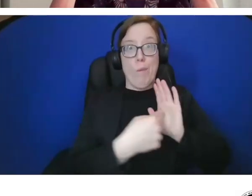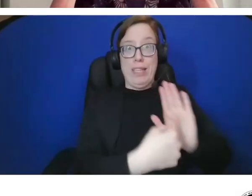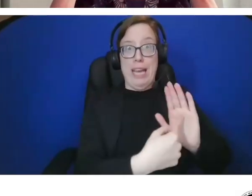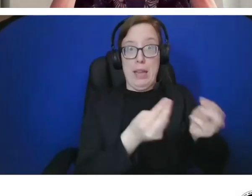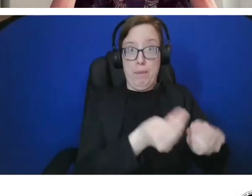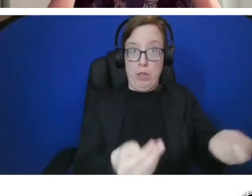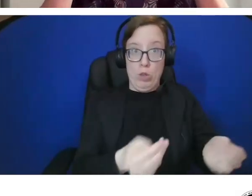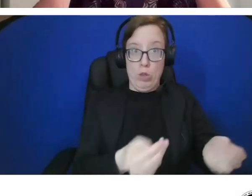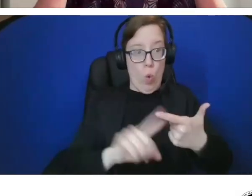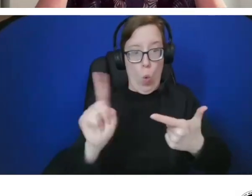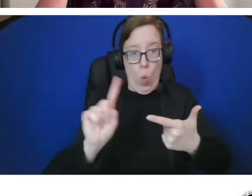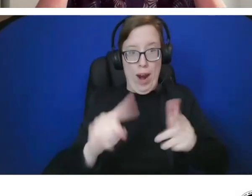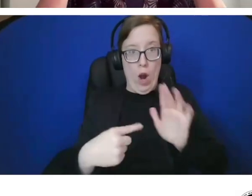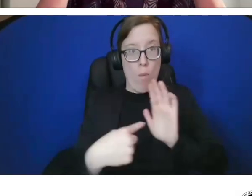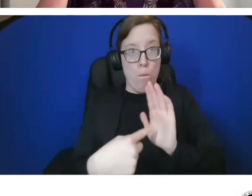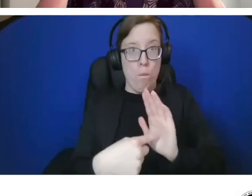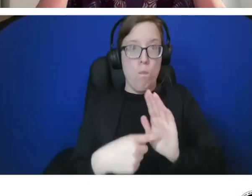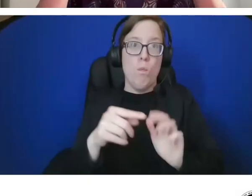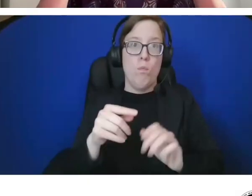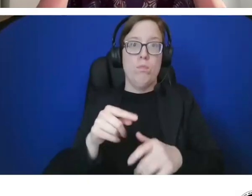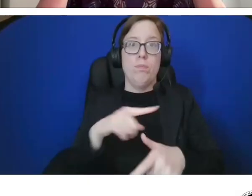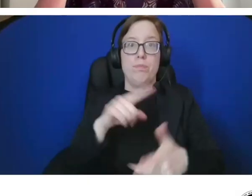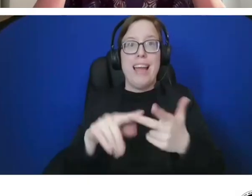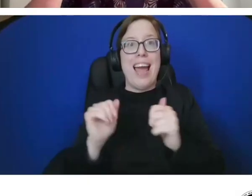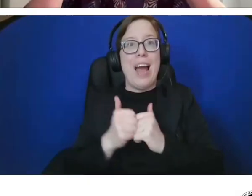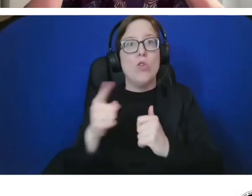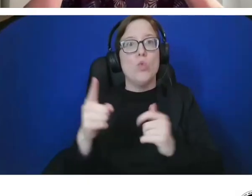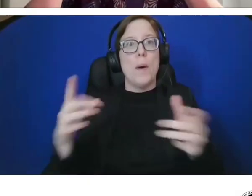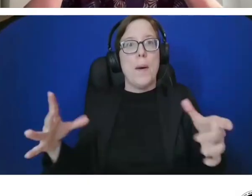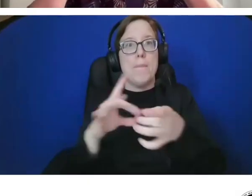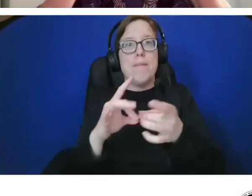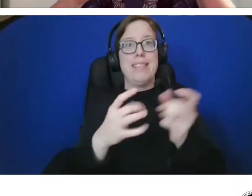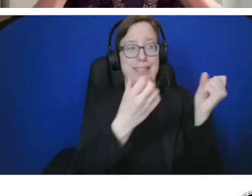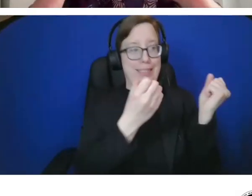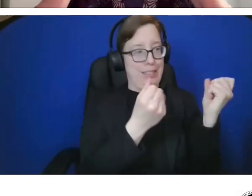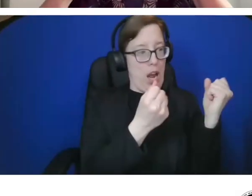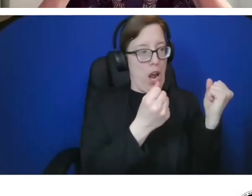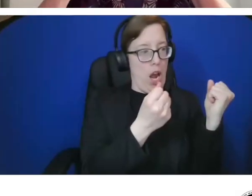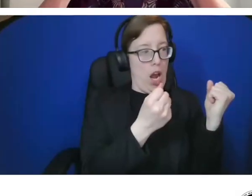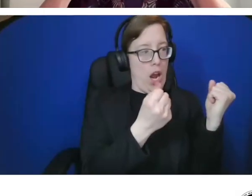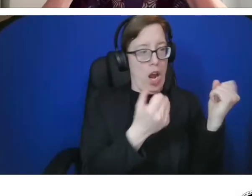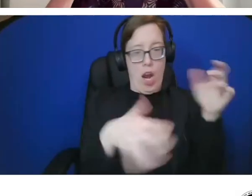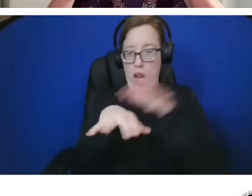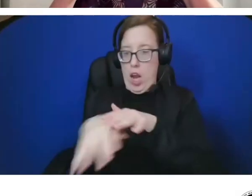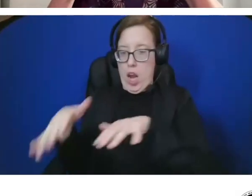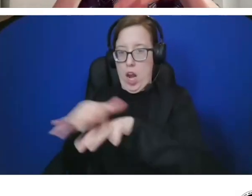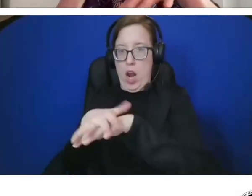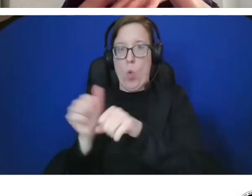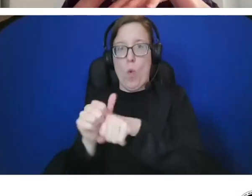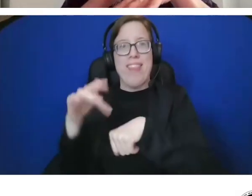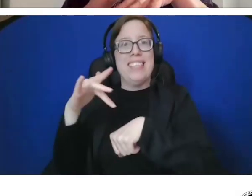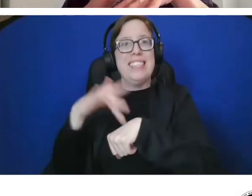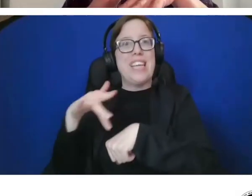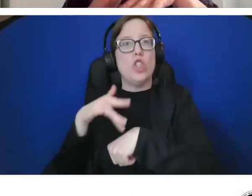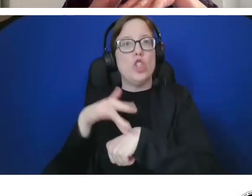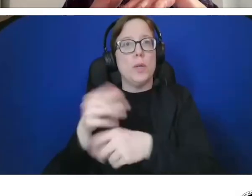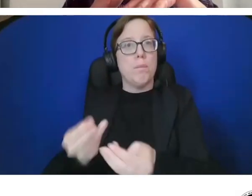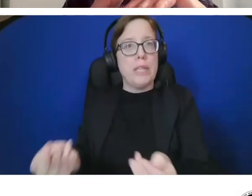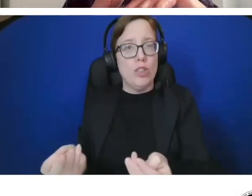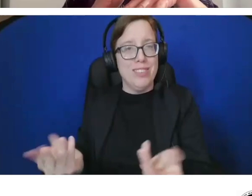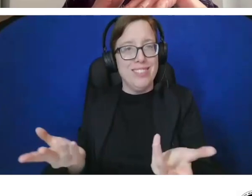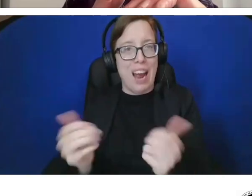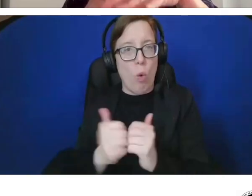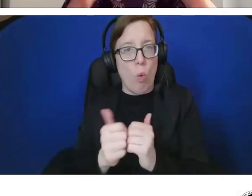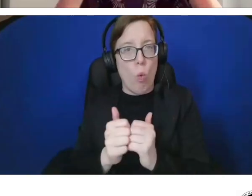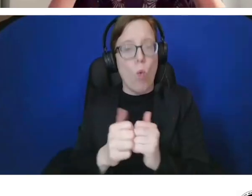present the material, where do you present it, and how do you combine signing with touching